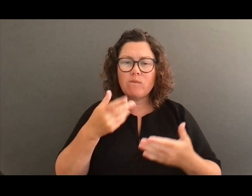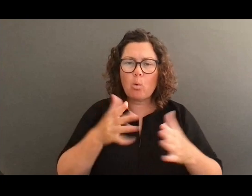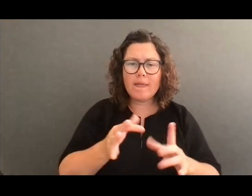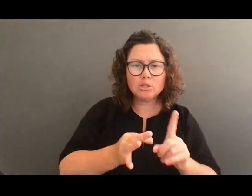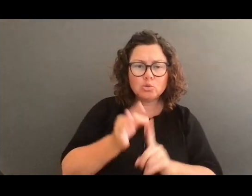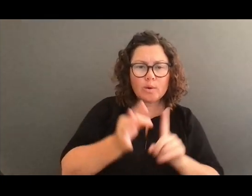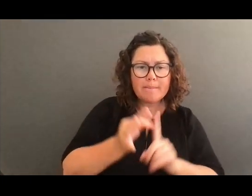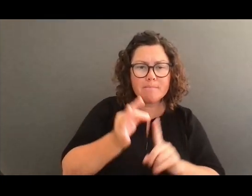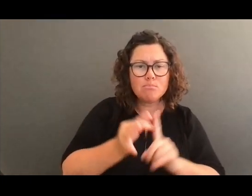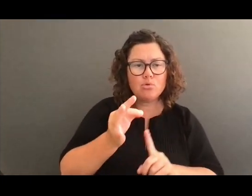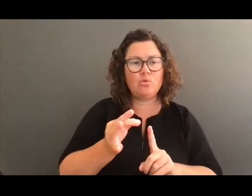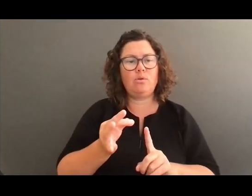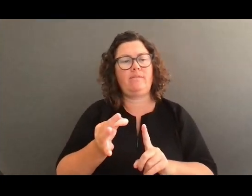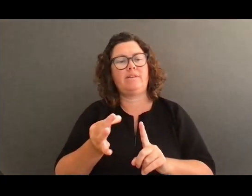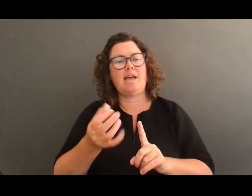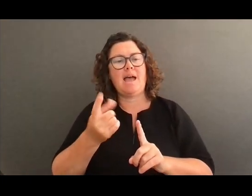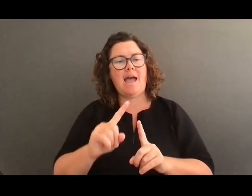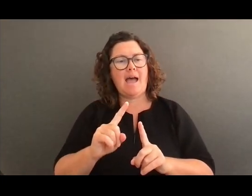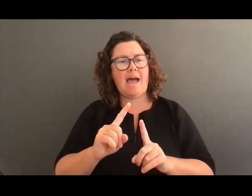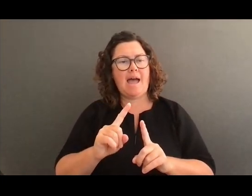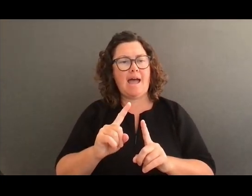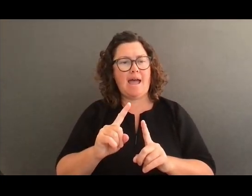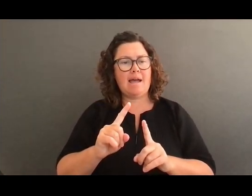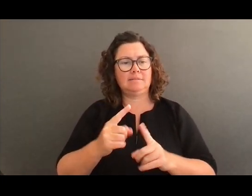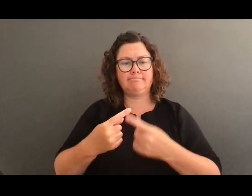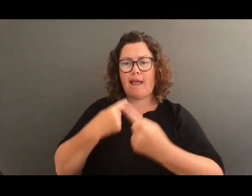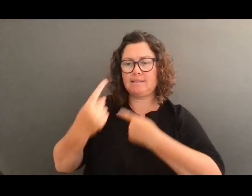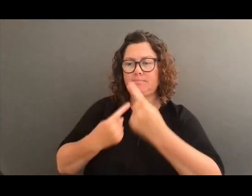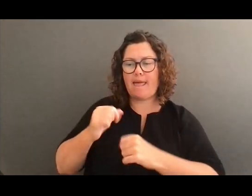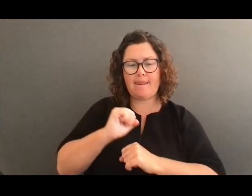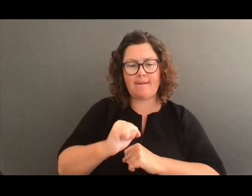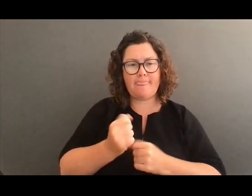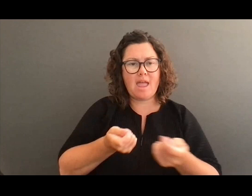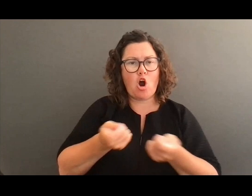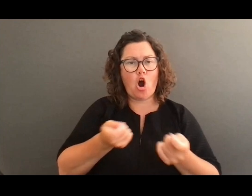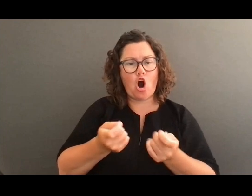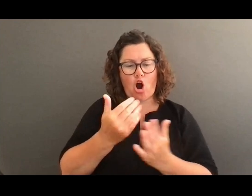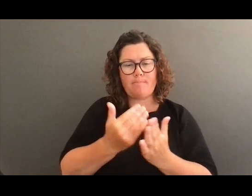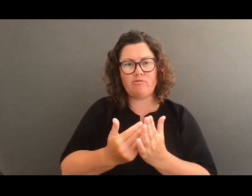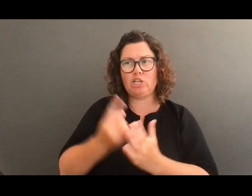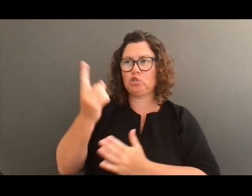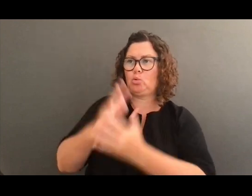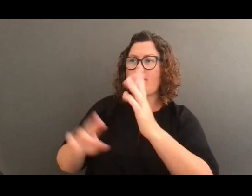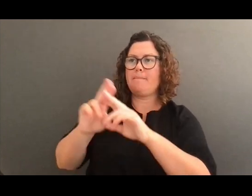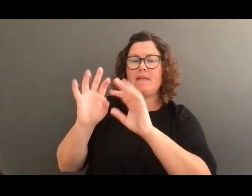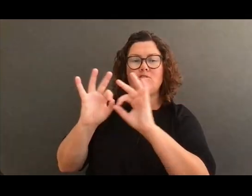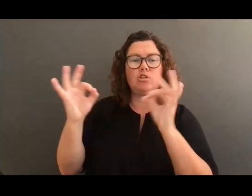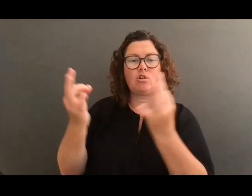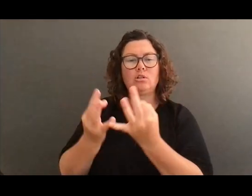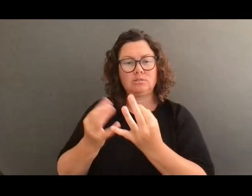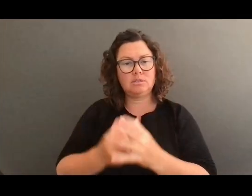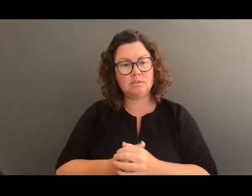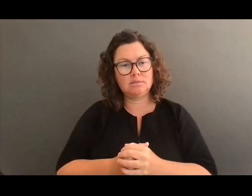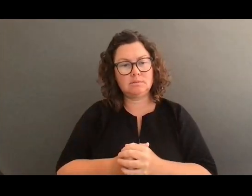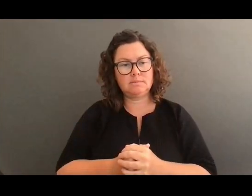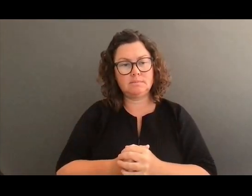of the operations to their parent organisation. There is a desire to continually reiterate the necessity for